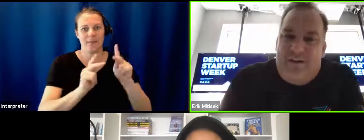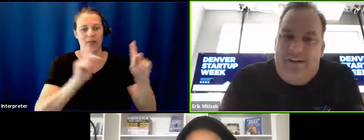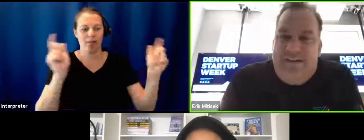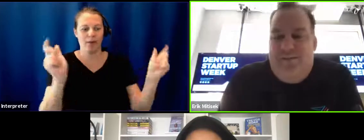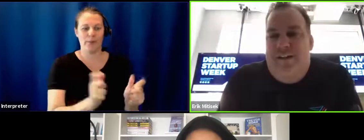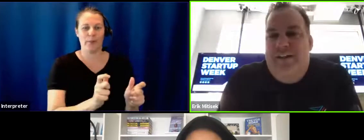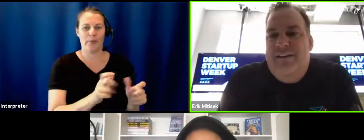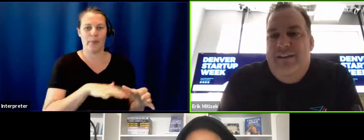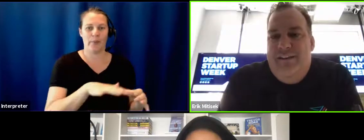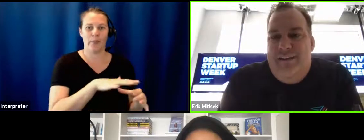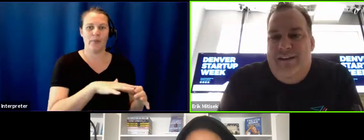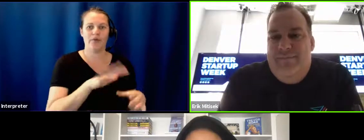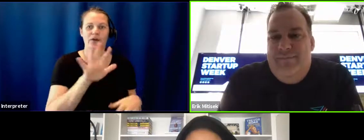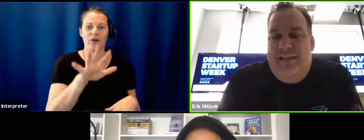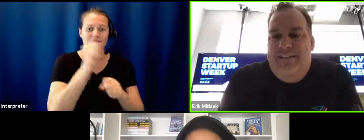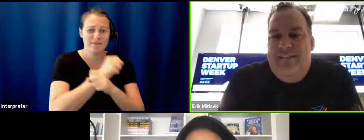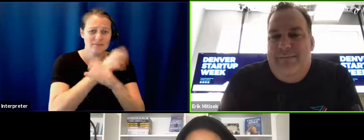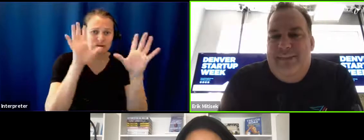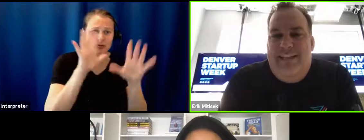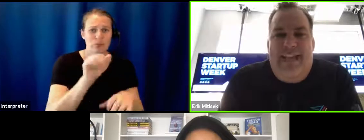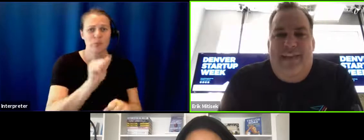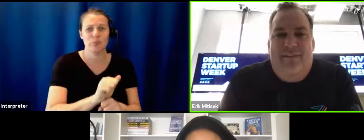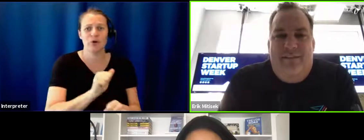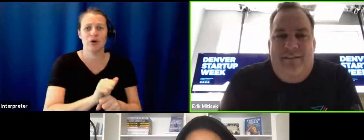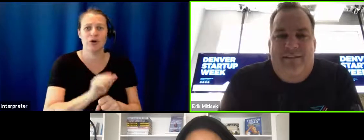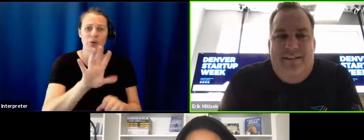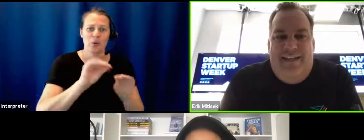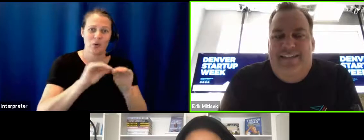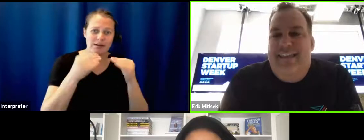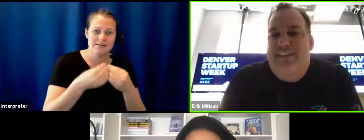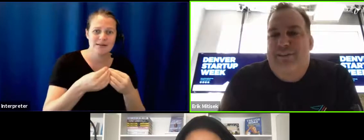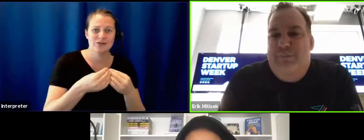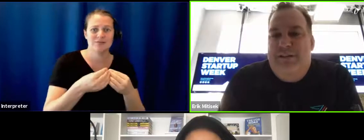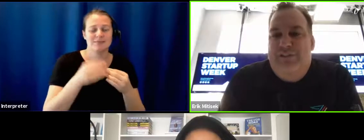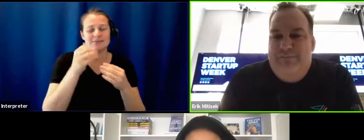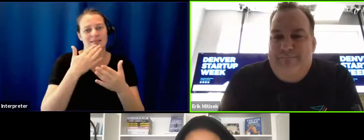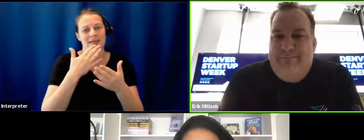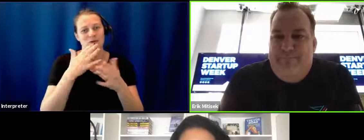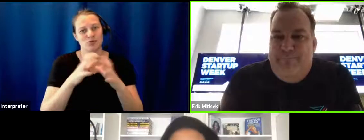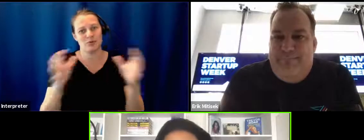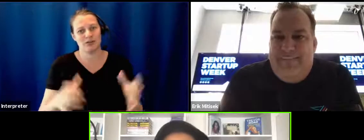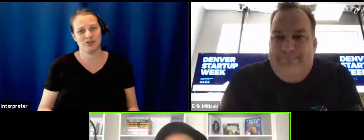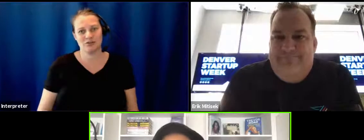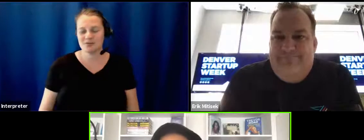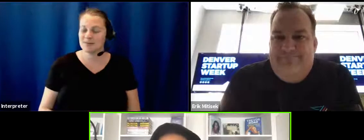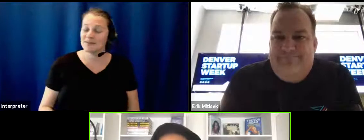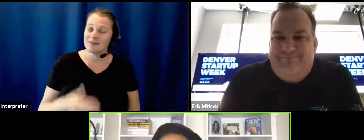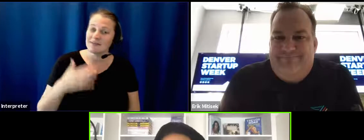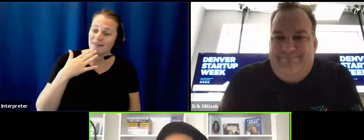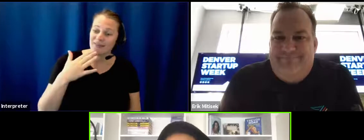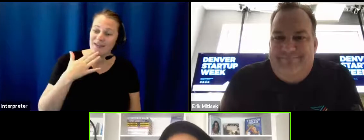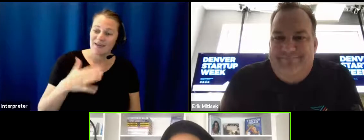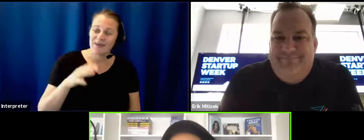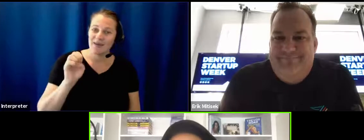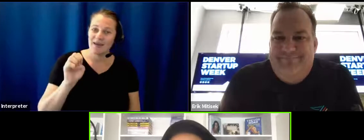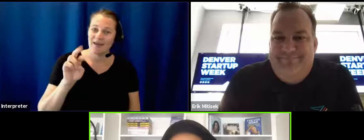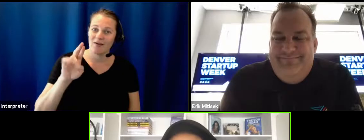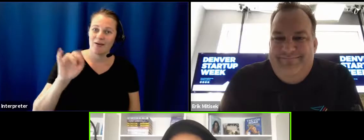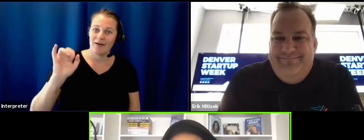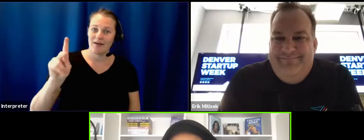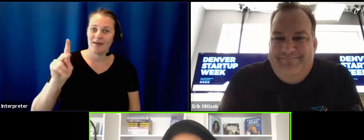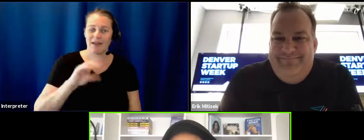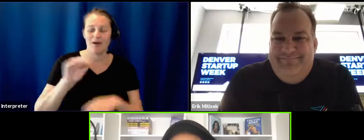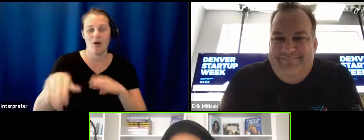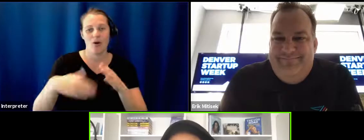your work, and your fund. Blessing to have you here. And thank you so much. Thank you. I appreciate you, Eric, and everybody at